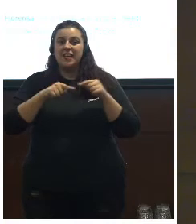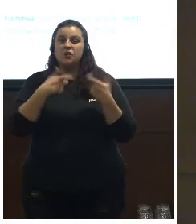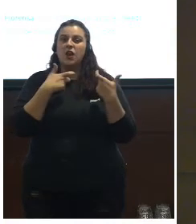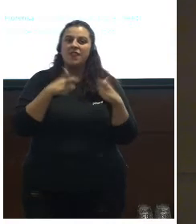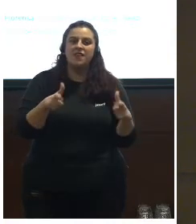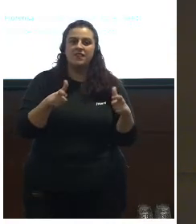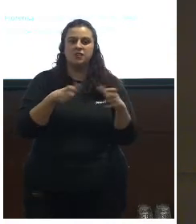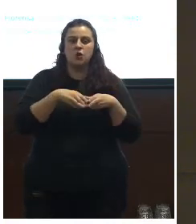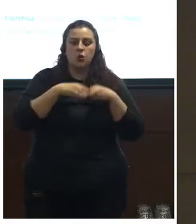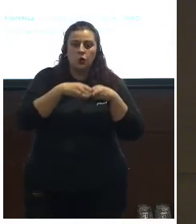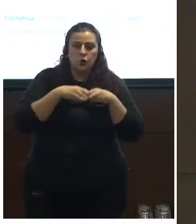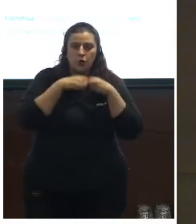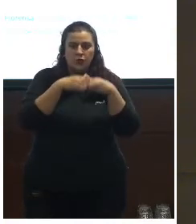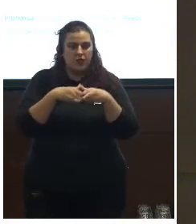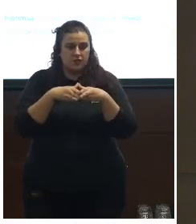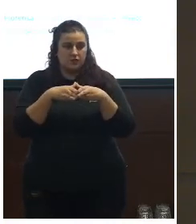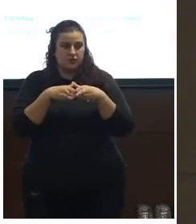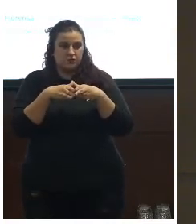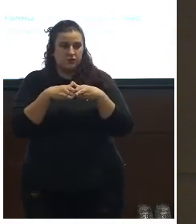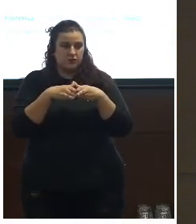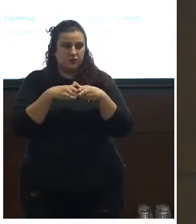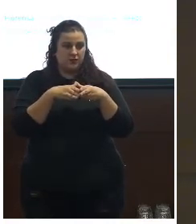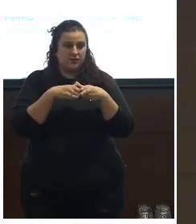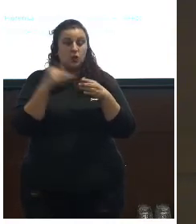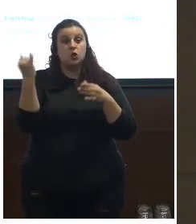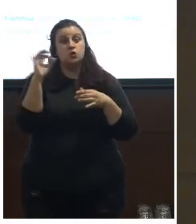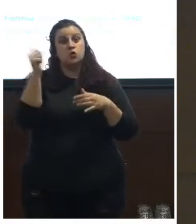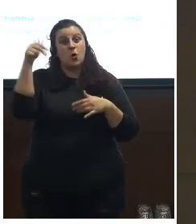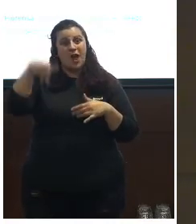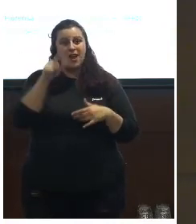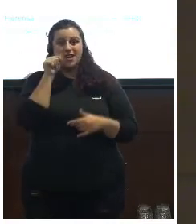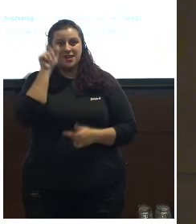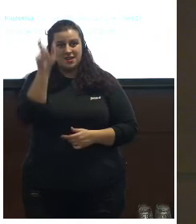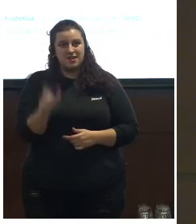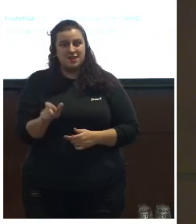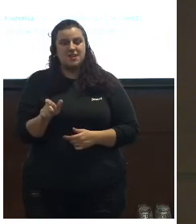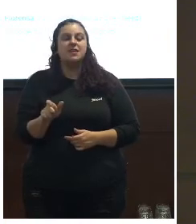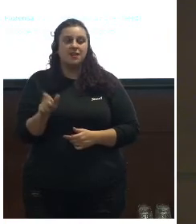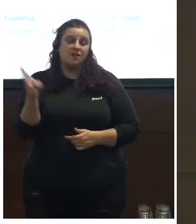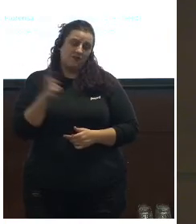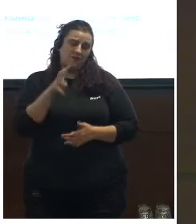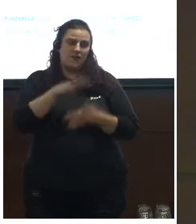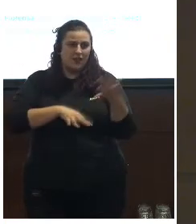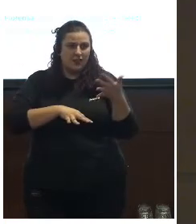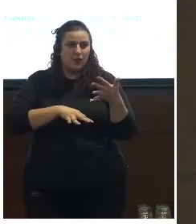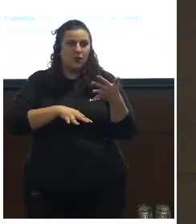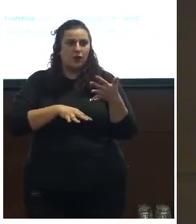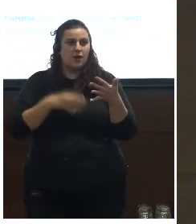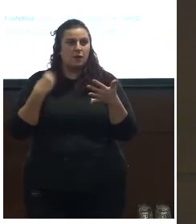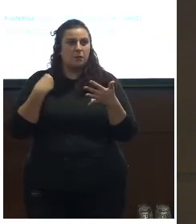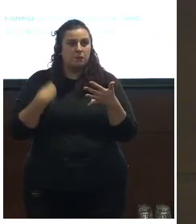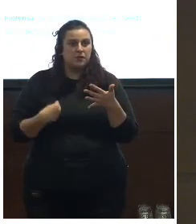Brand. Joan is from the Barcelona for All Needs. And last but not least